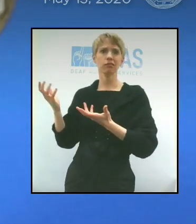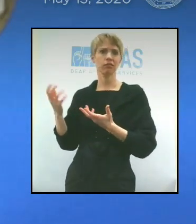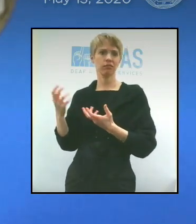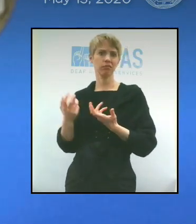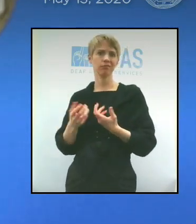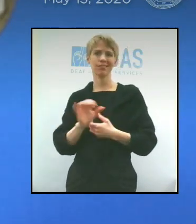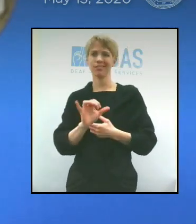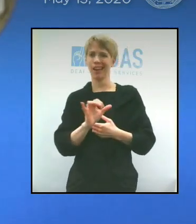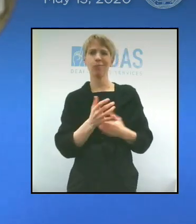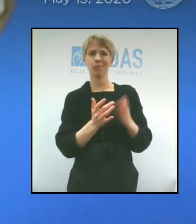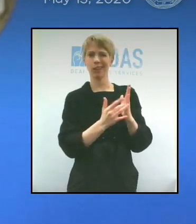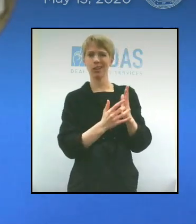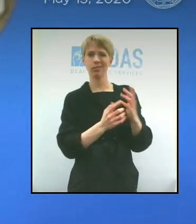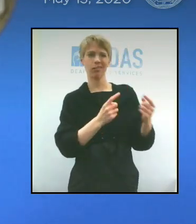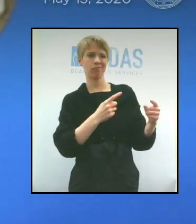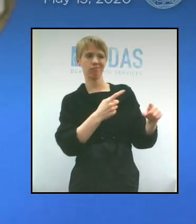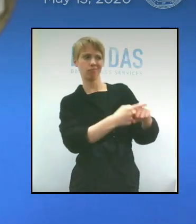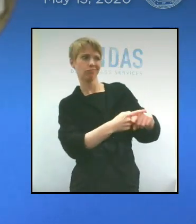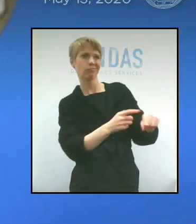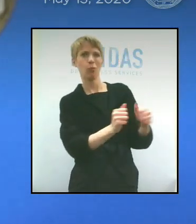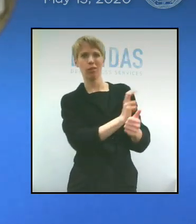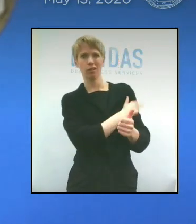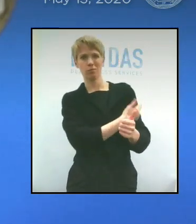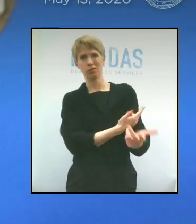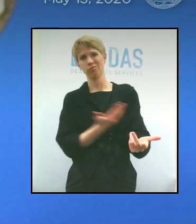with New York State.